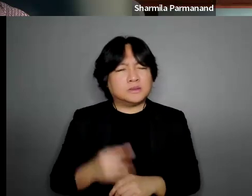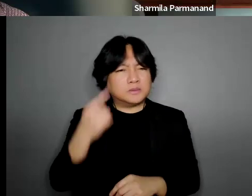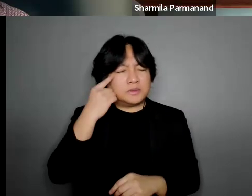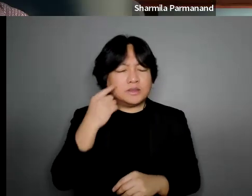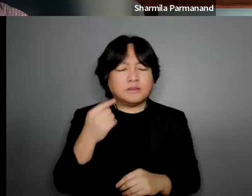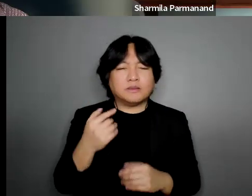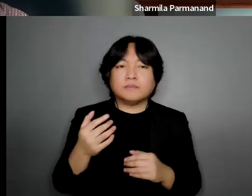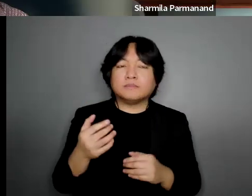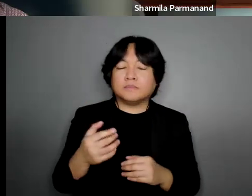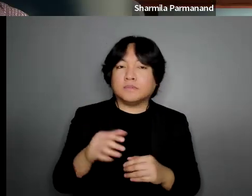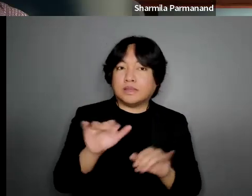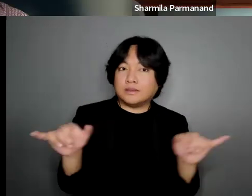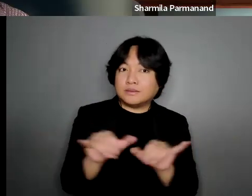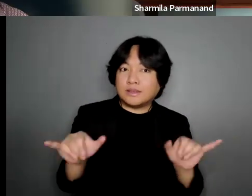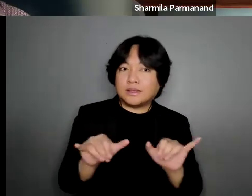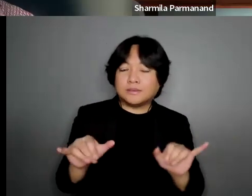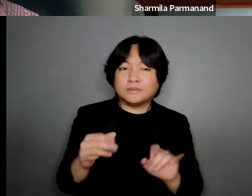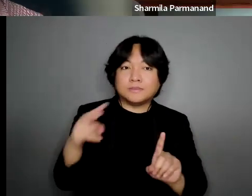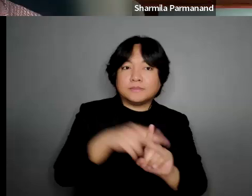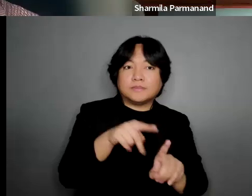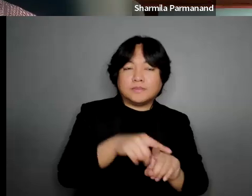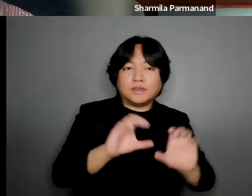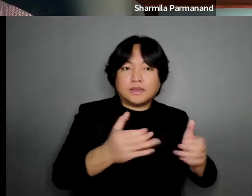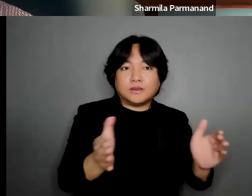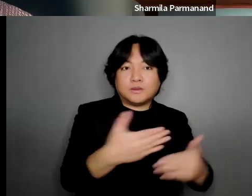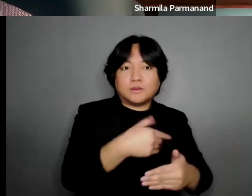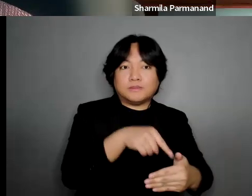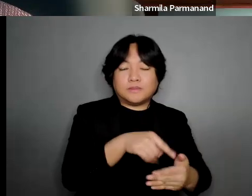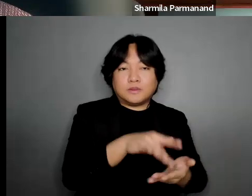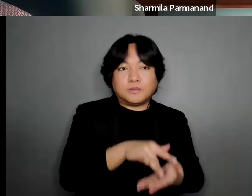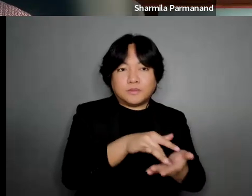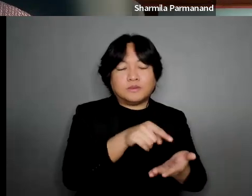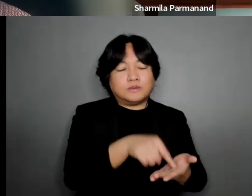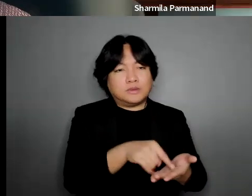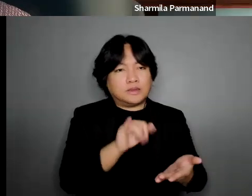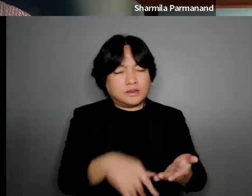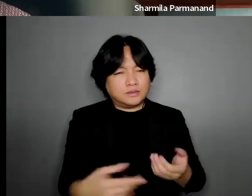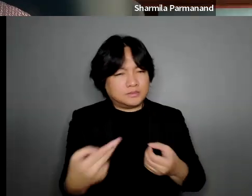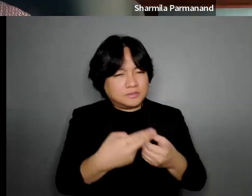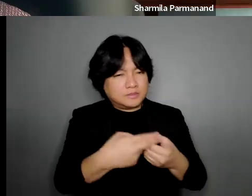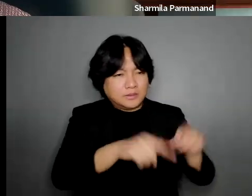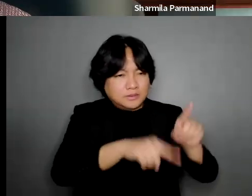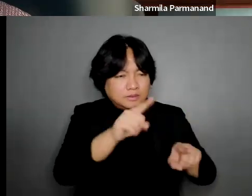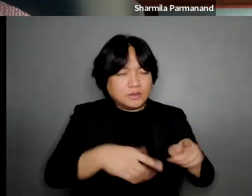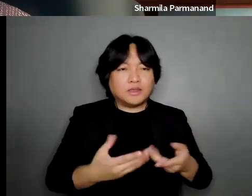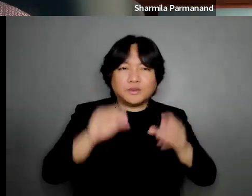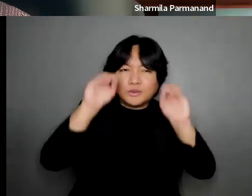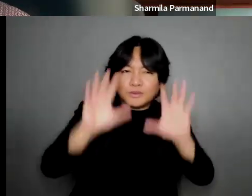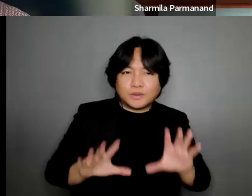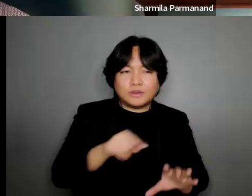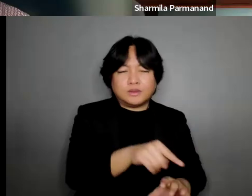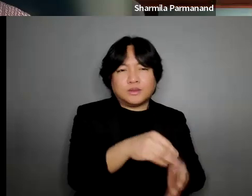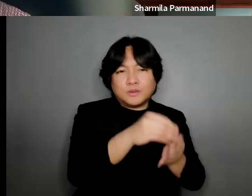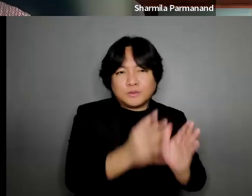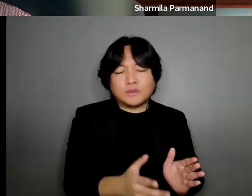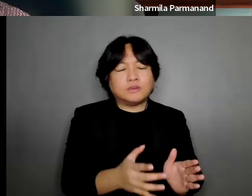classroom models, being a bit more participatory rather than authoritarian as instructors and teachers is also really,